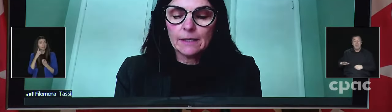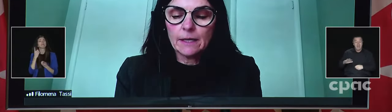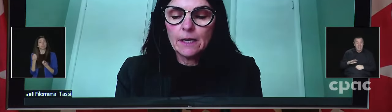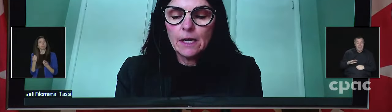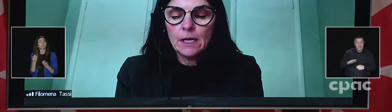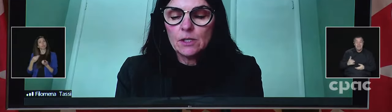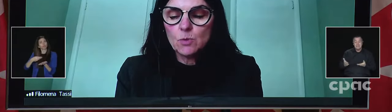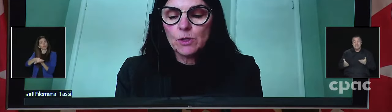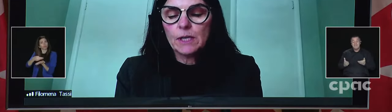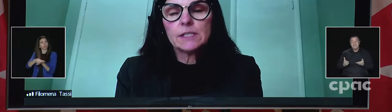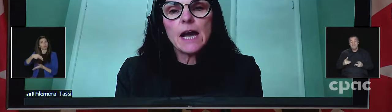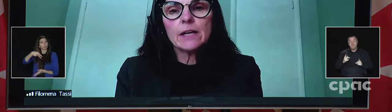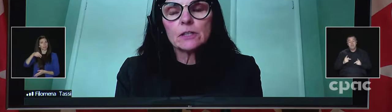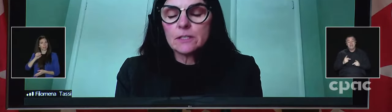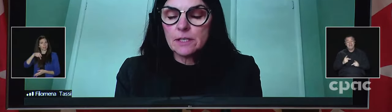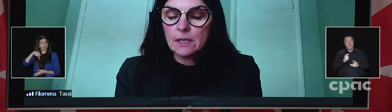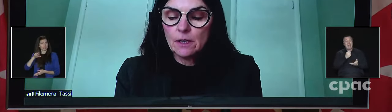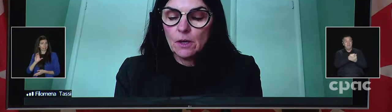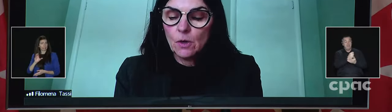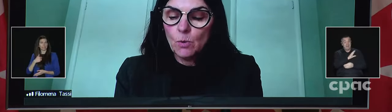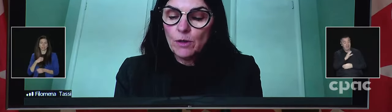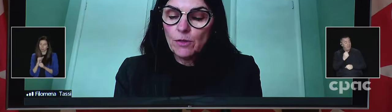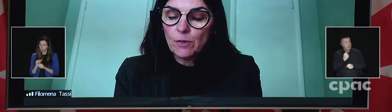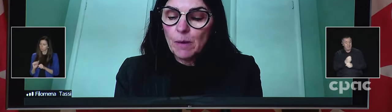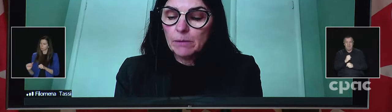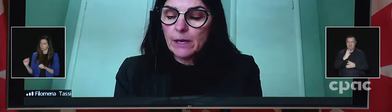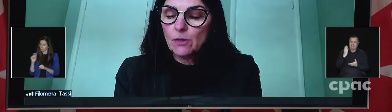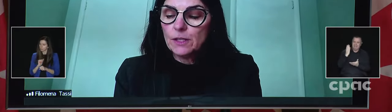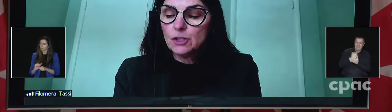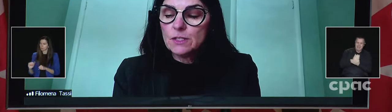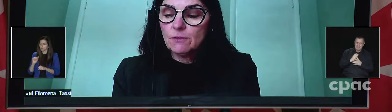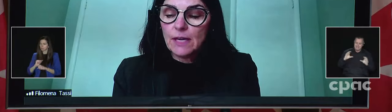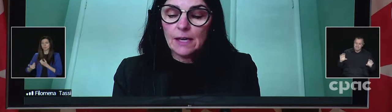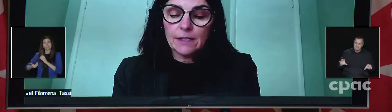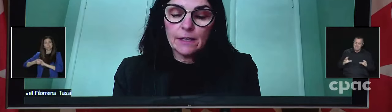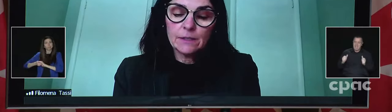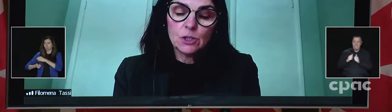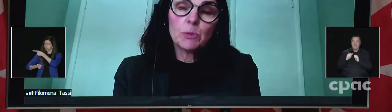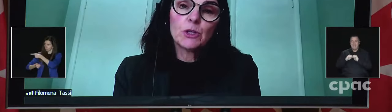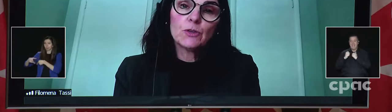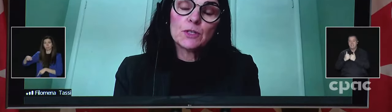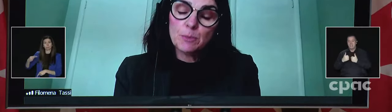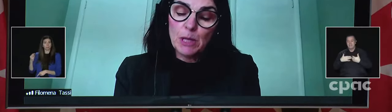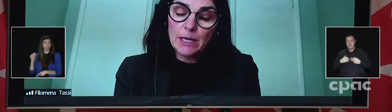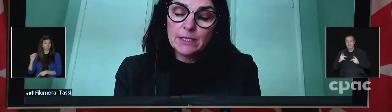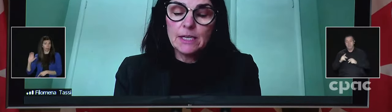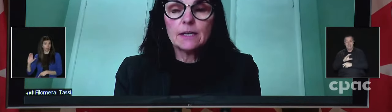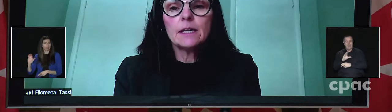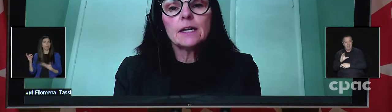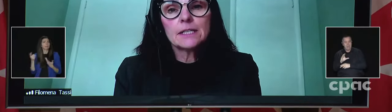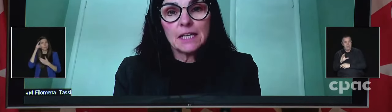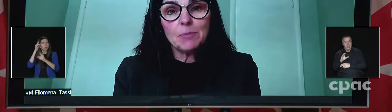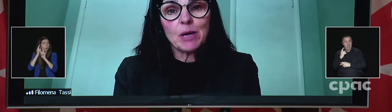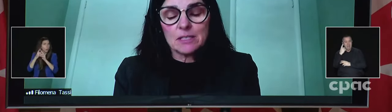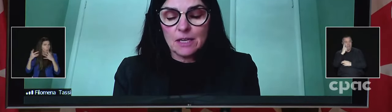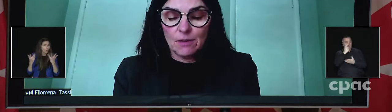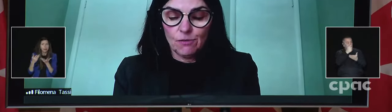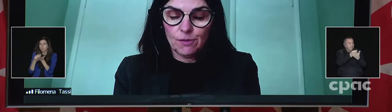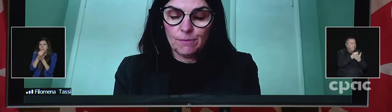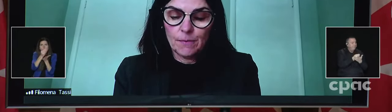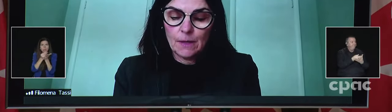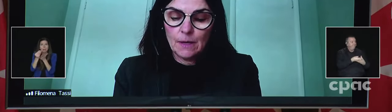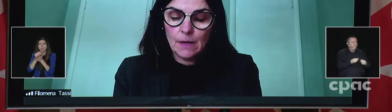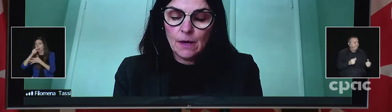Procurement Canada, is working tirelessly with the Public Health Agency of Canada to procure the supplies needed to keep us